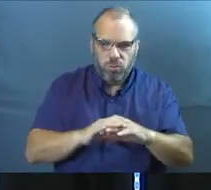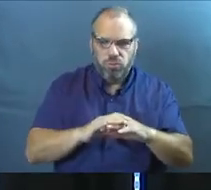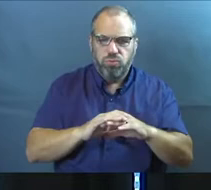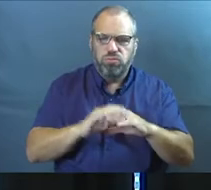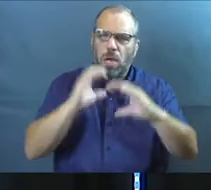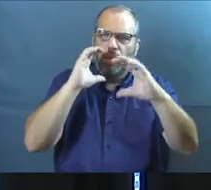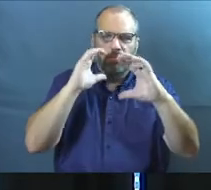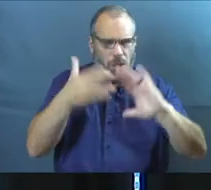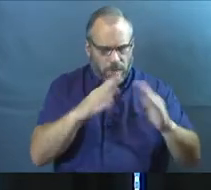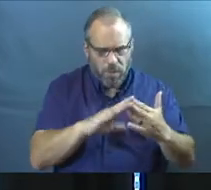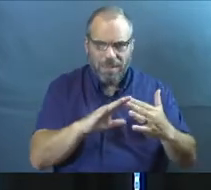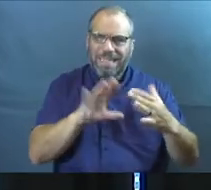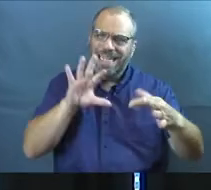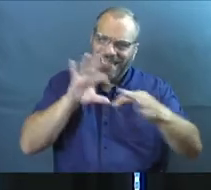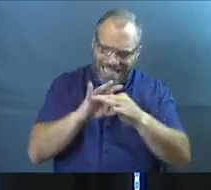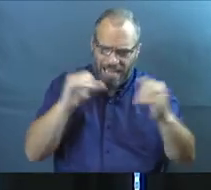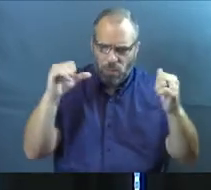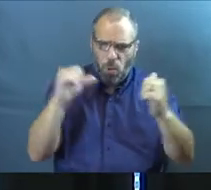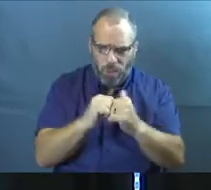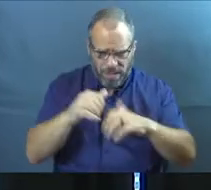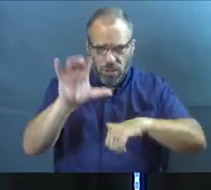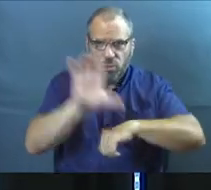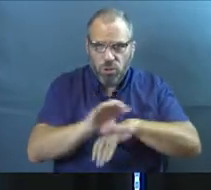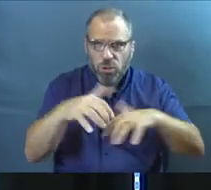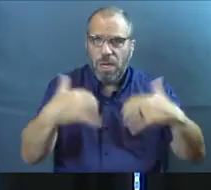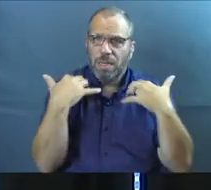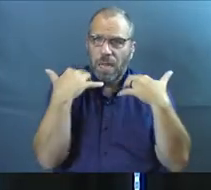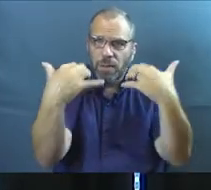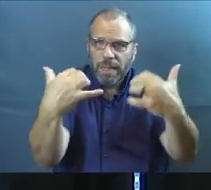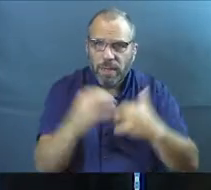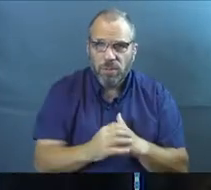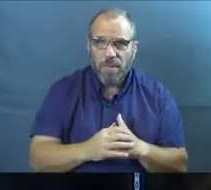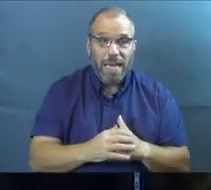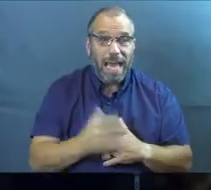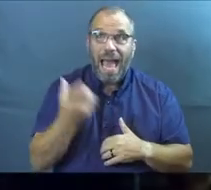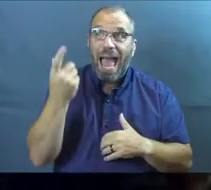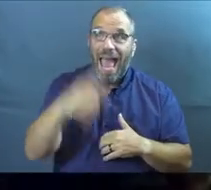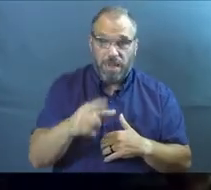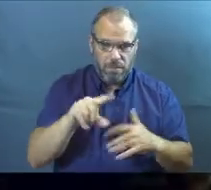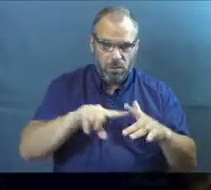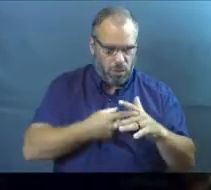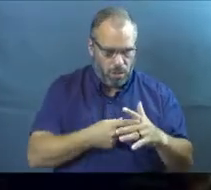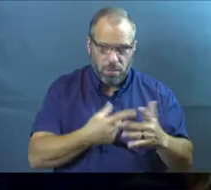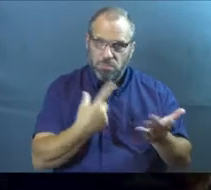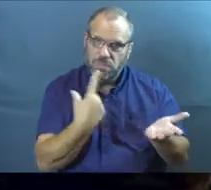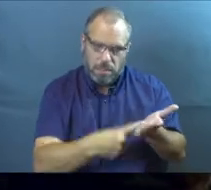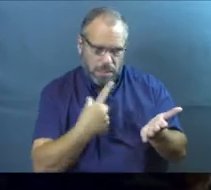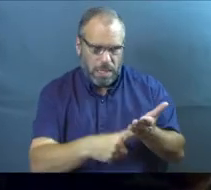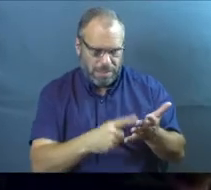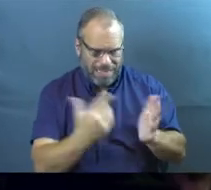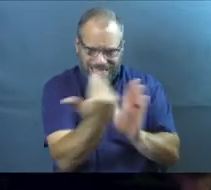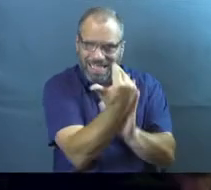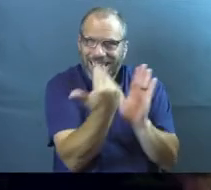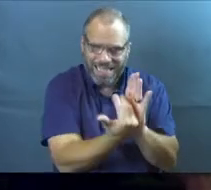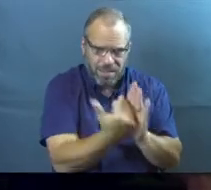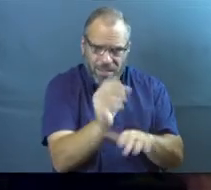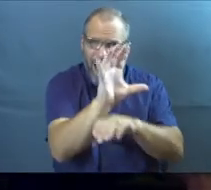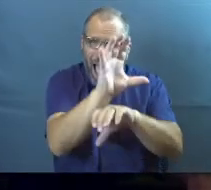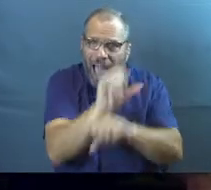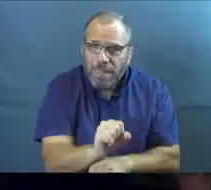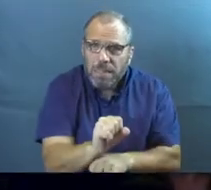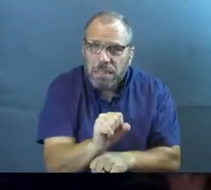authentic community and connect with the congregation. And as soon as he and I started to talk about this list of